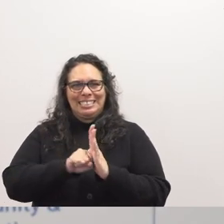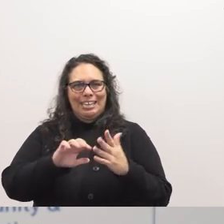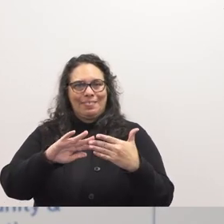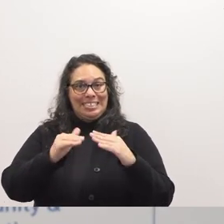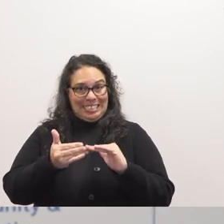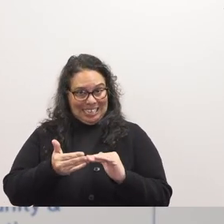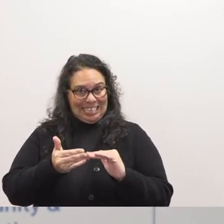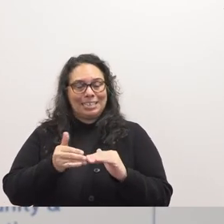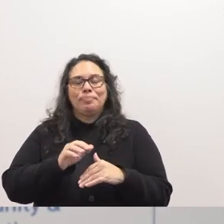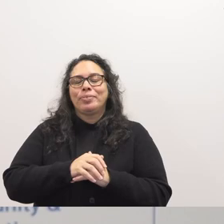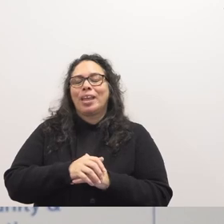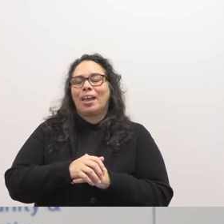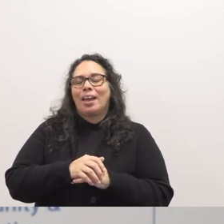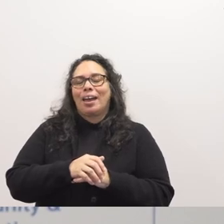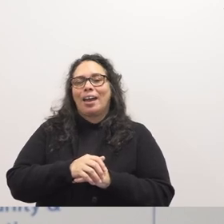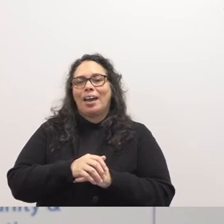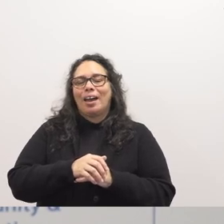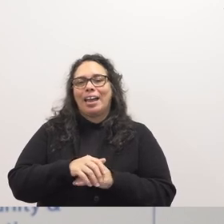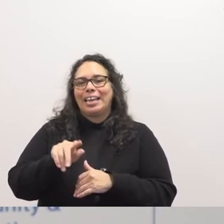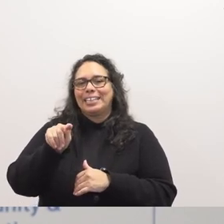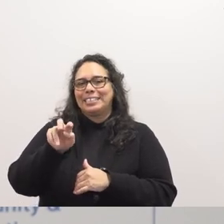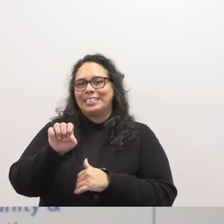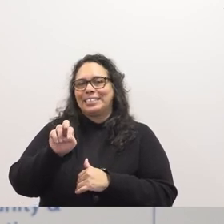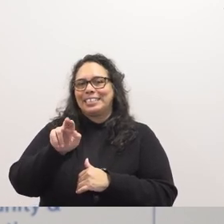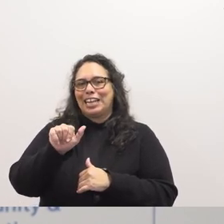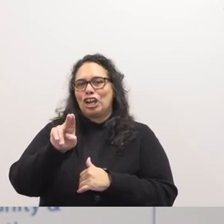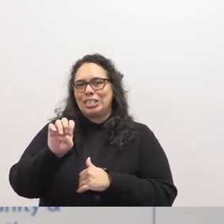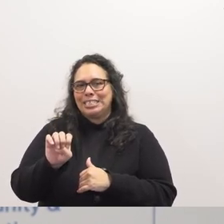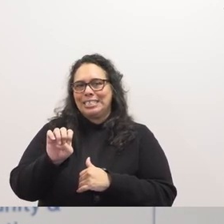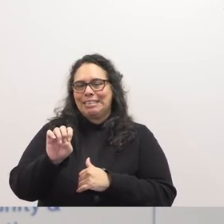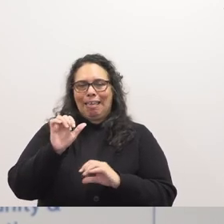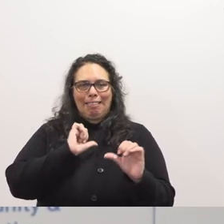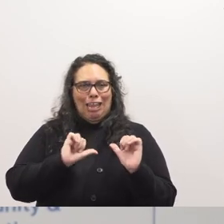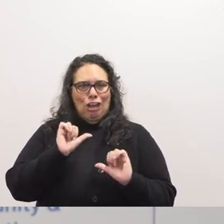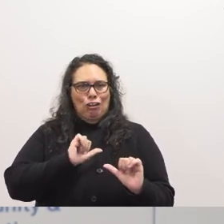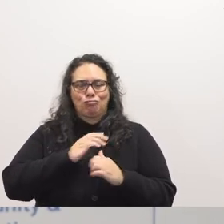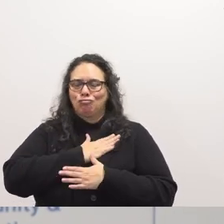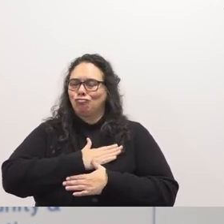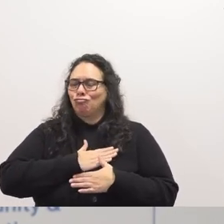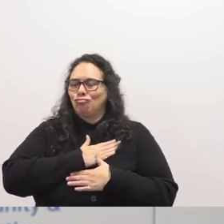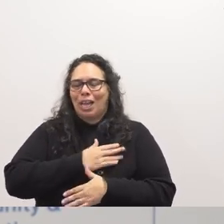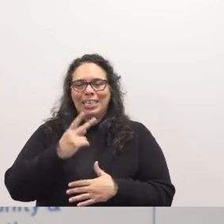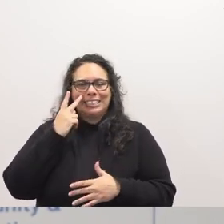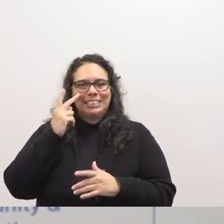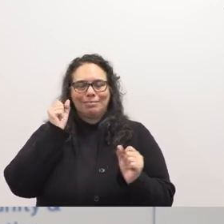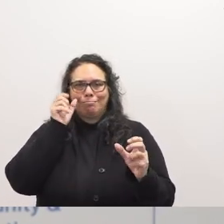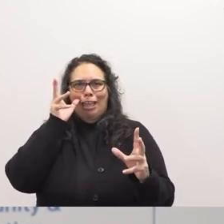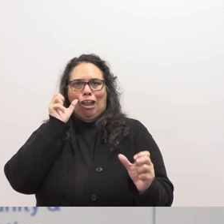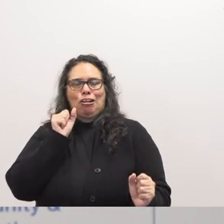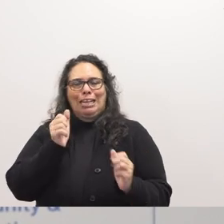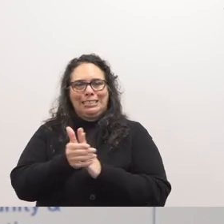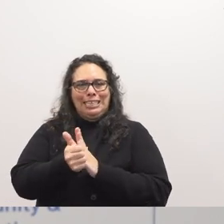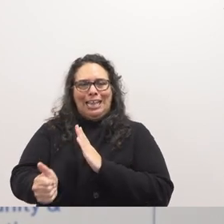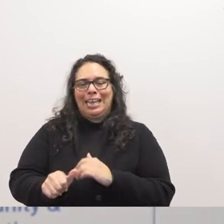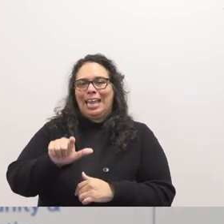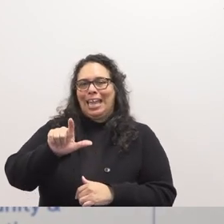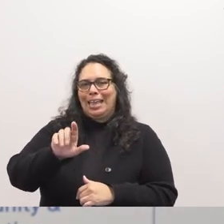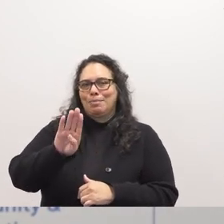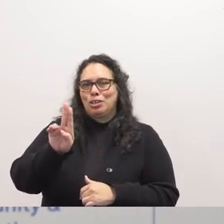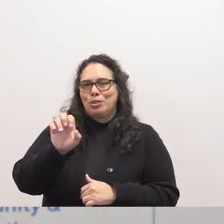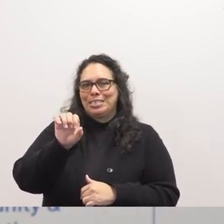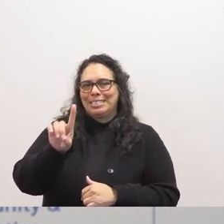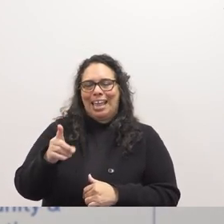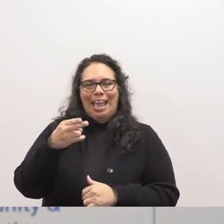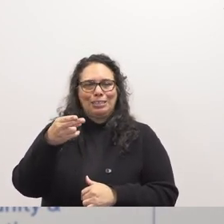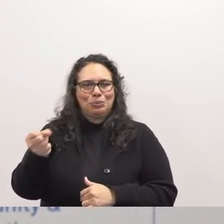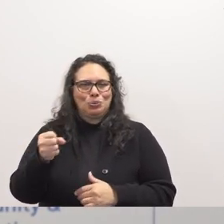address at the Terrace Theater, and I really enjoyed seeing some of our incredibly talented LBUSD high school